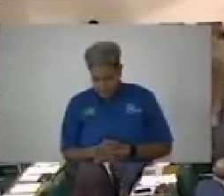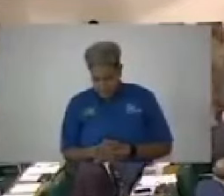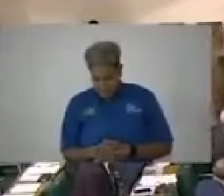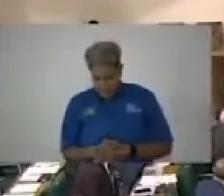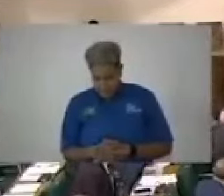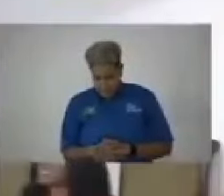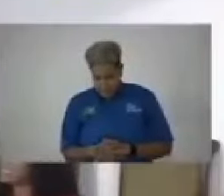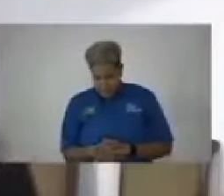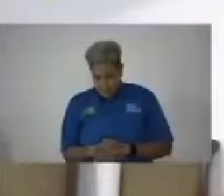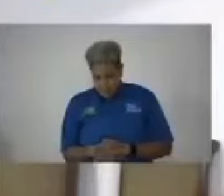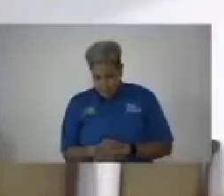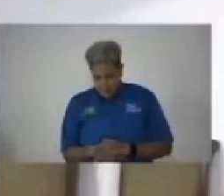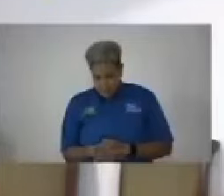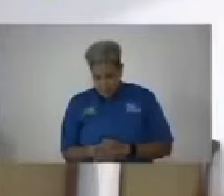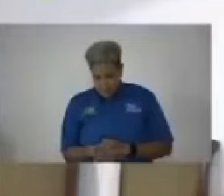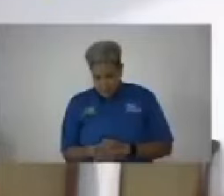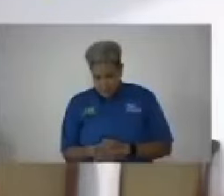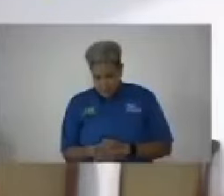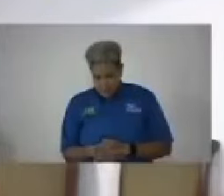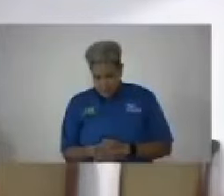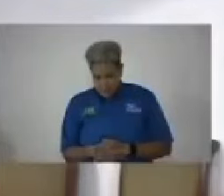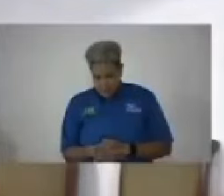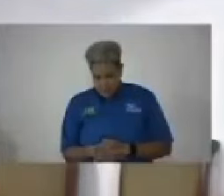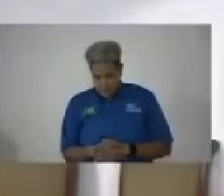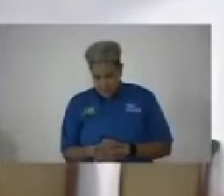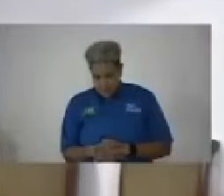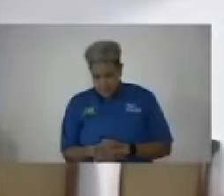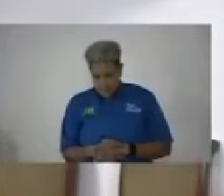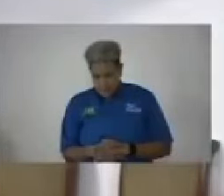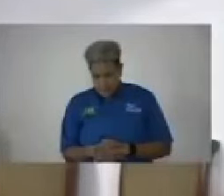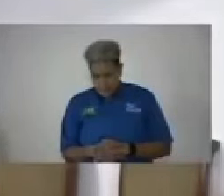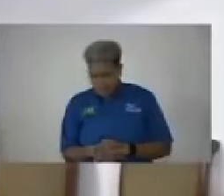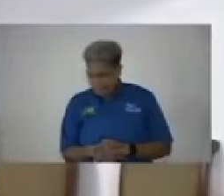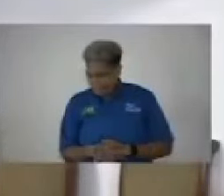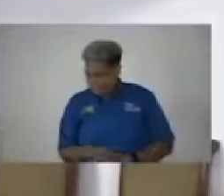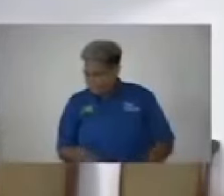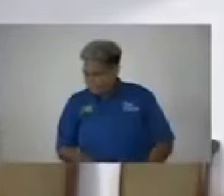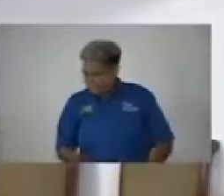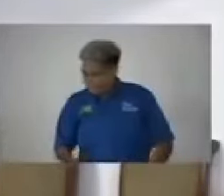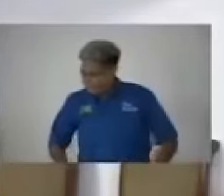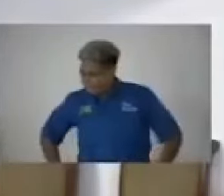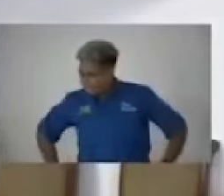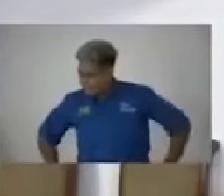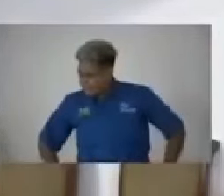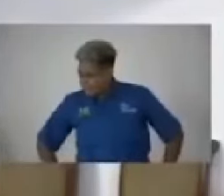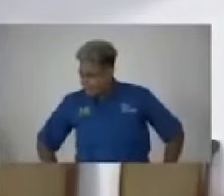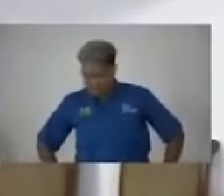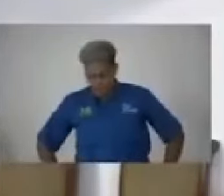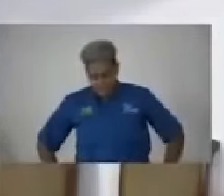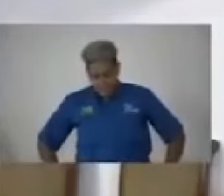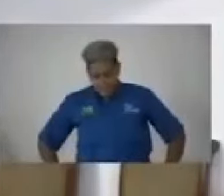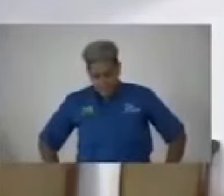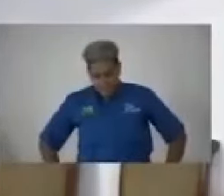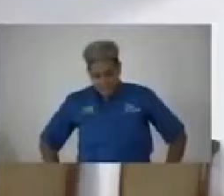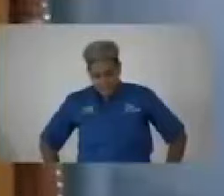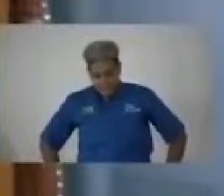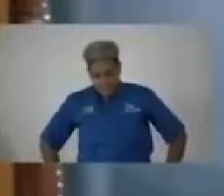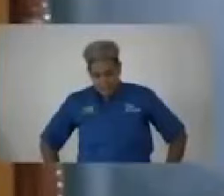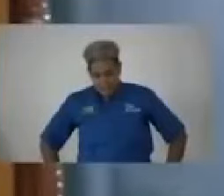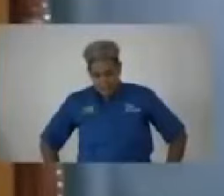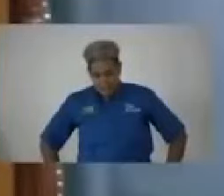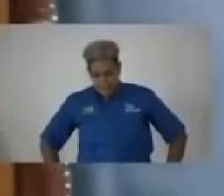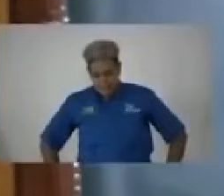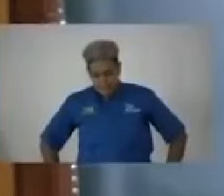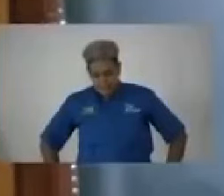5 months after her election, that the leader of the opposition should so spectacularly